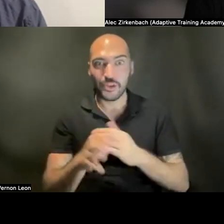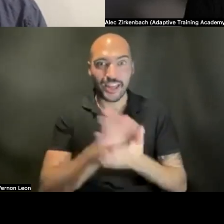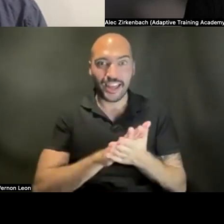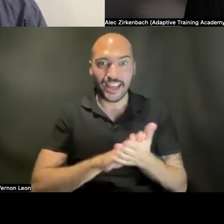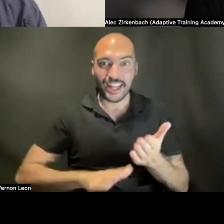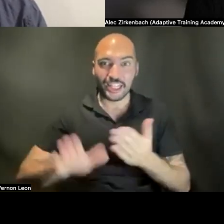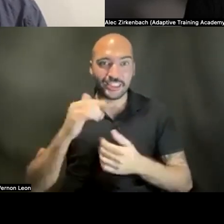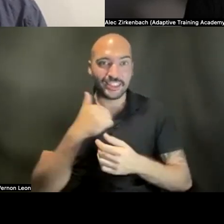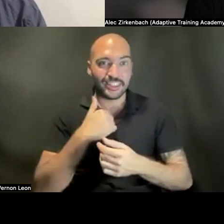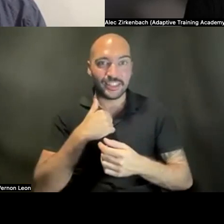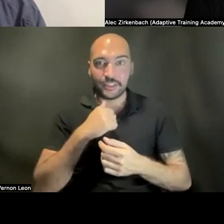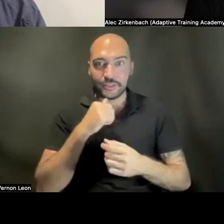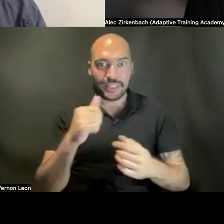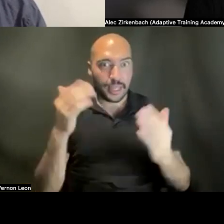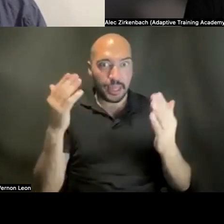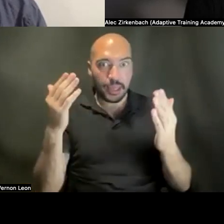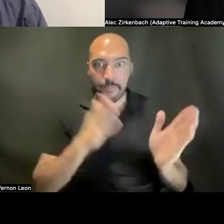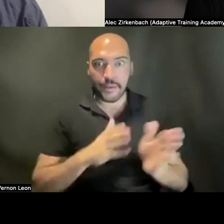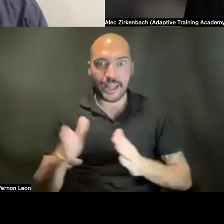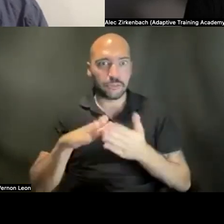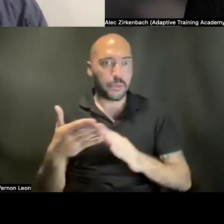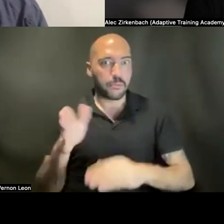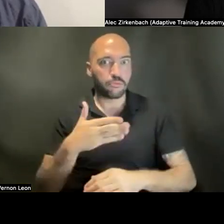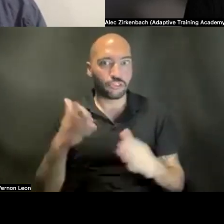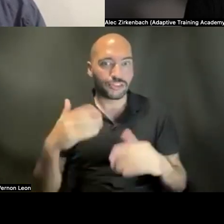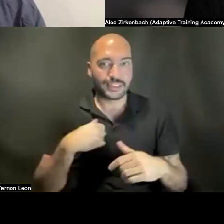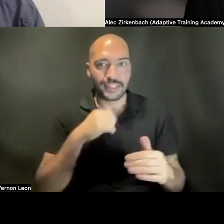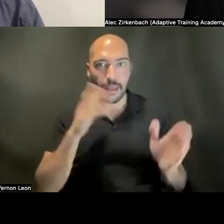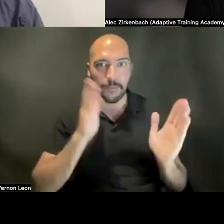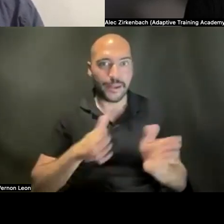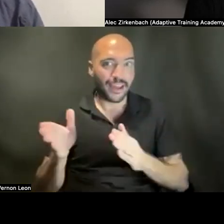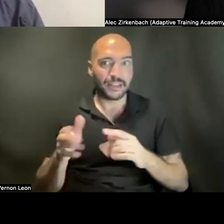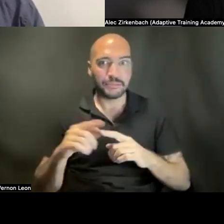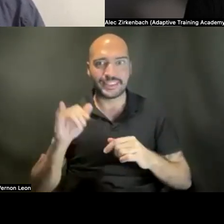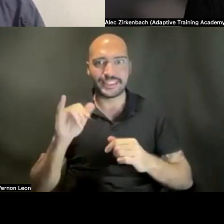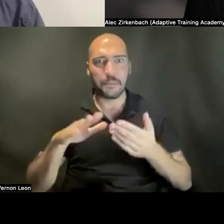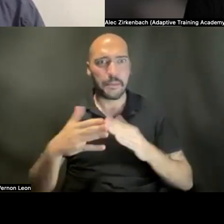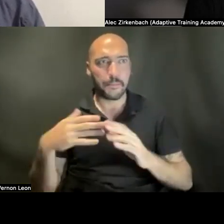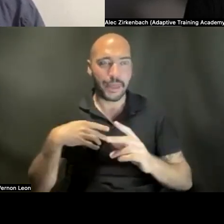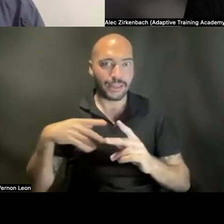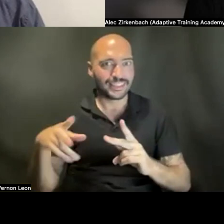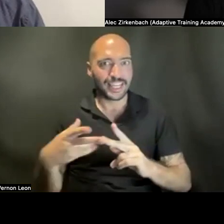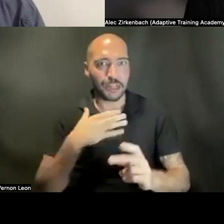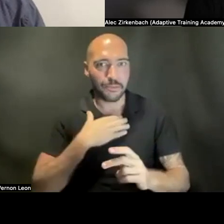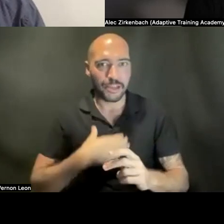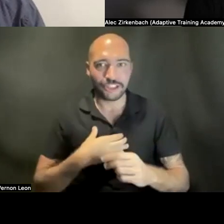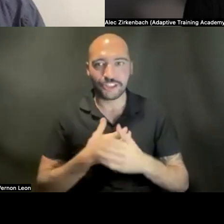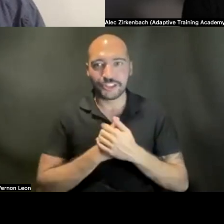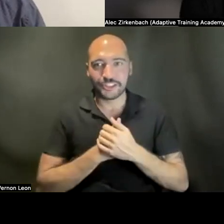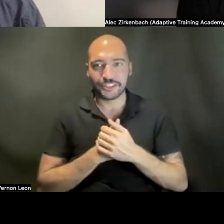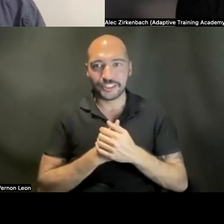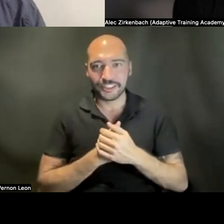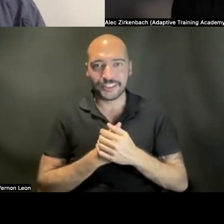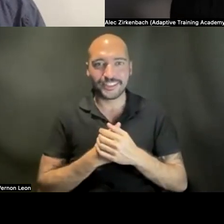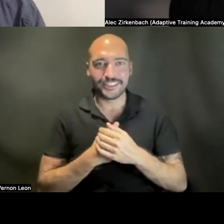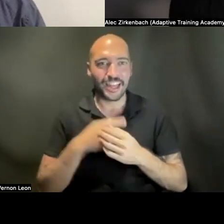I didn't anticipate being a musician, but as that became my secondary passion, I always knew